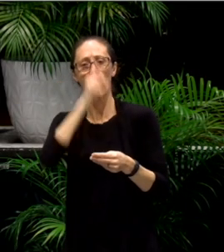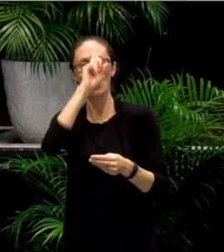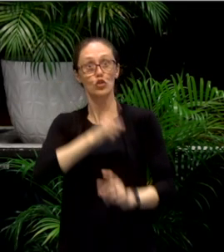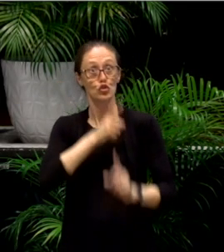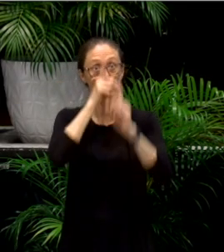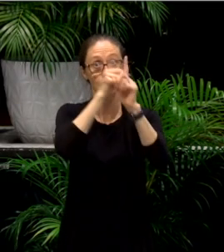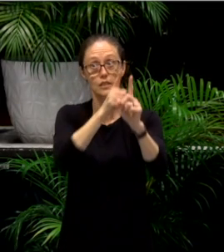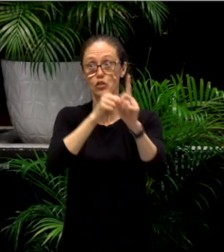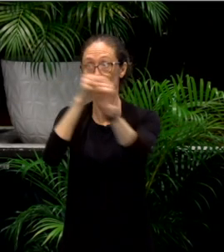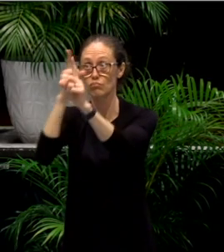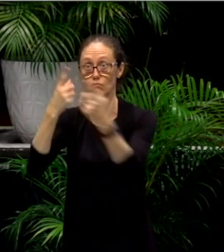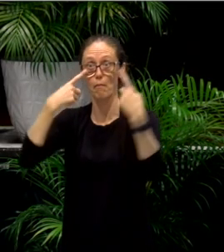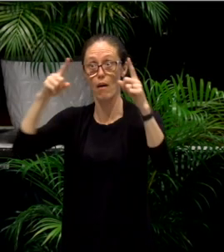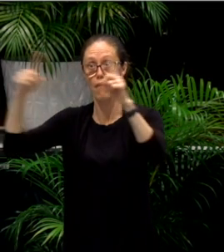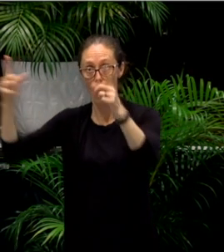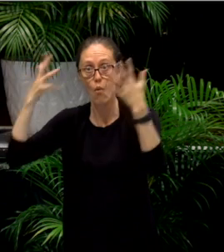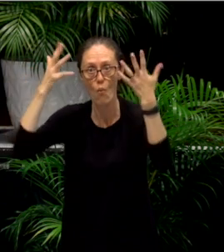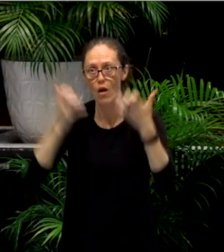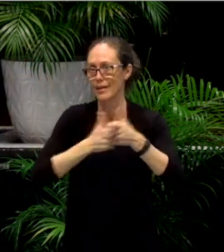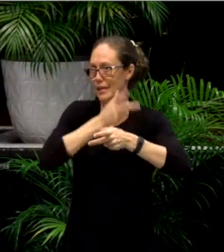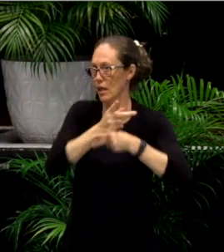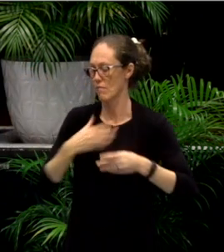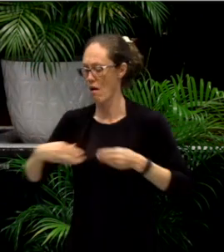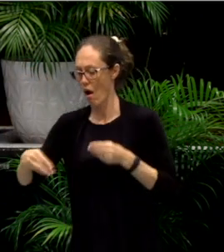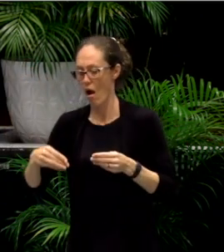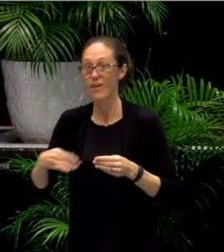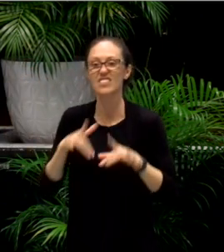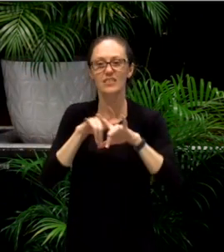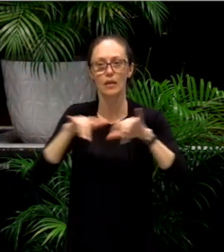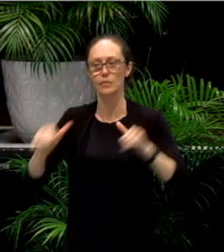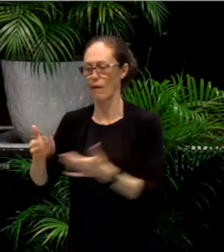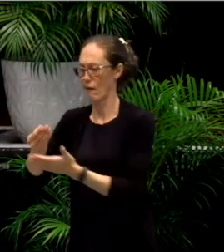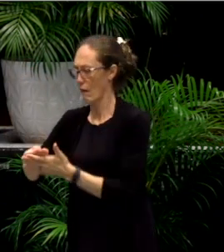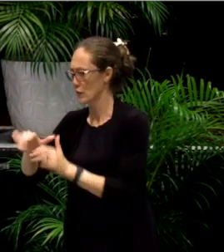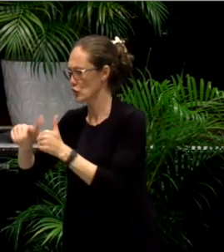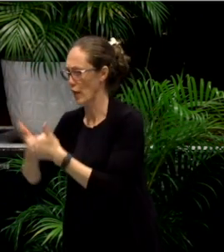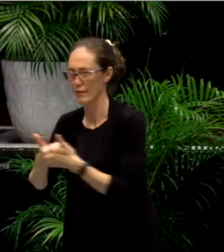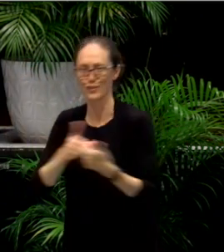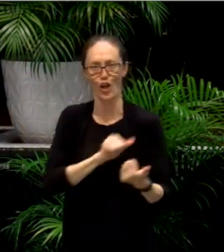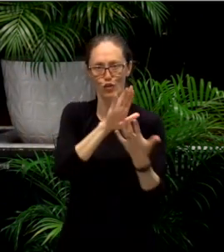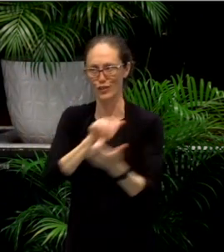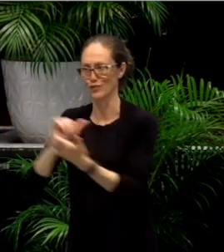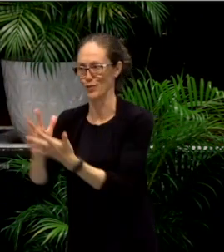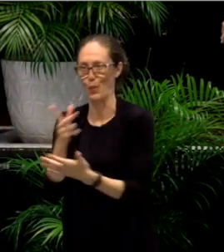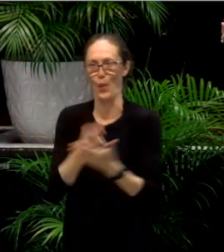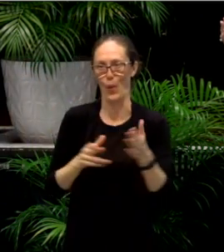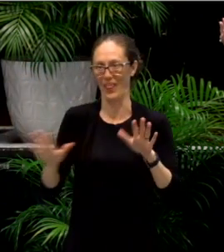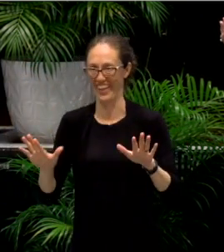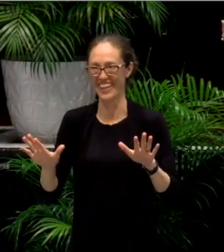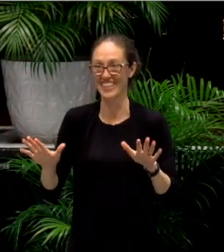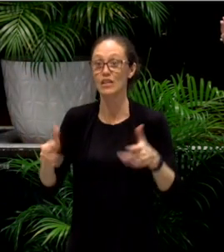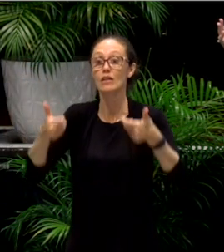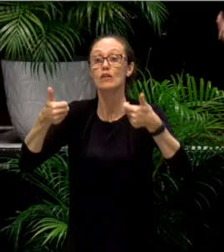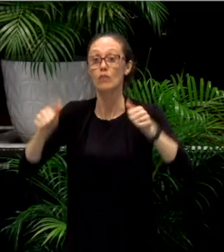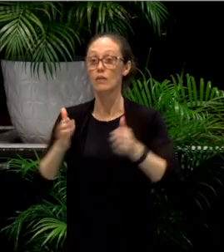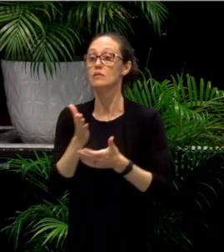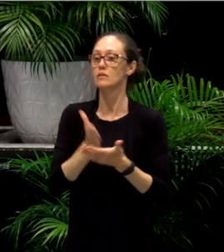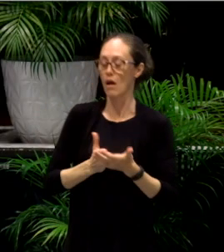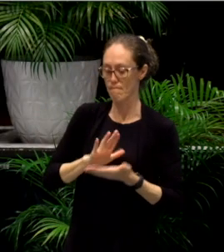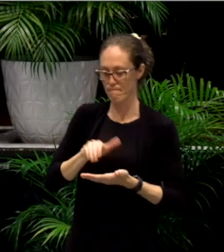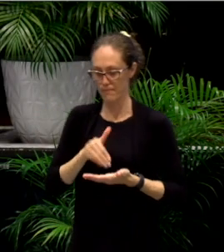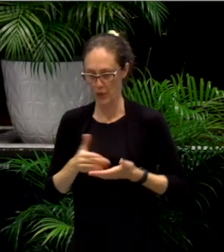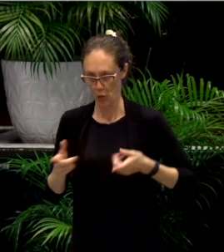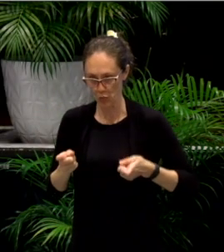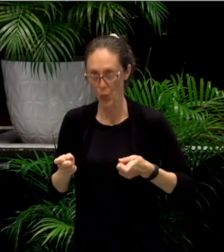same time that we're working to address these financial challenges. So trying to balance some centralized control